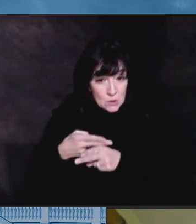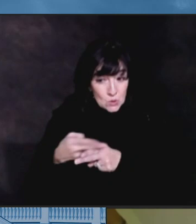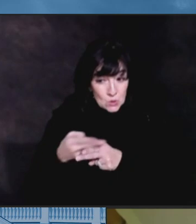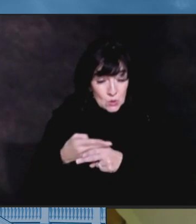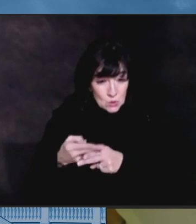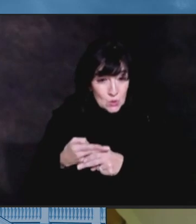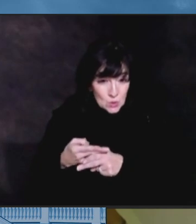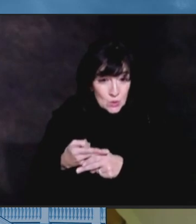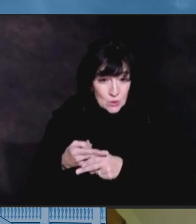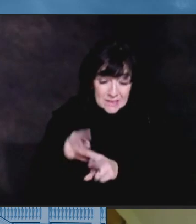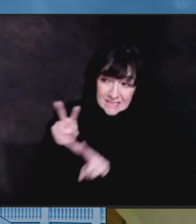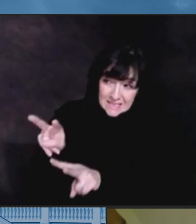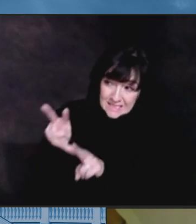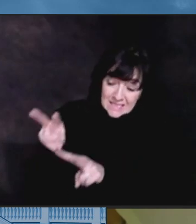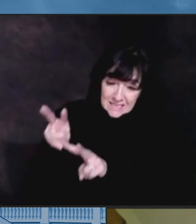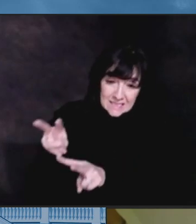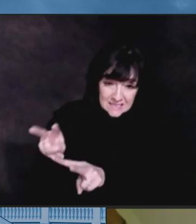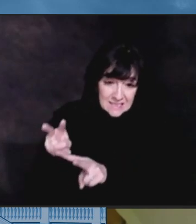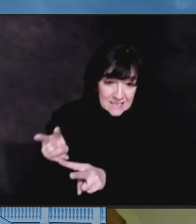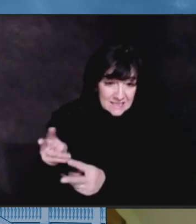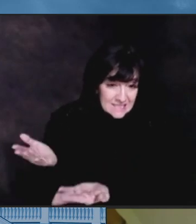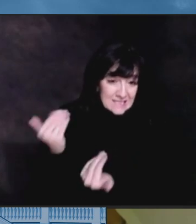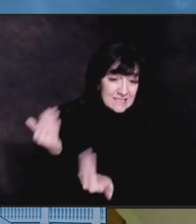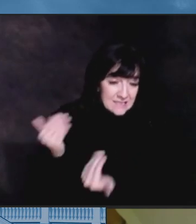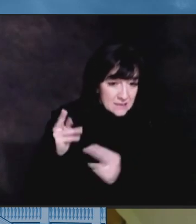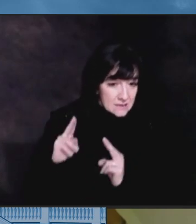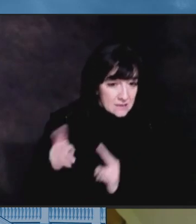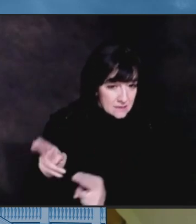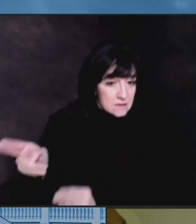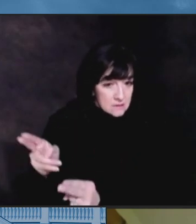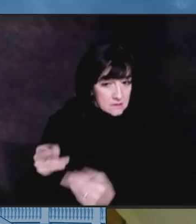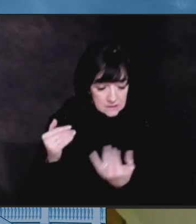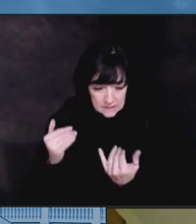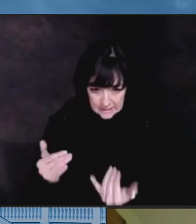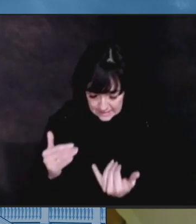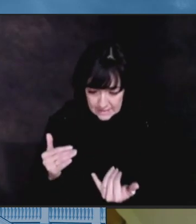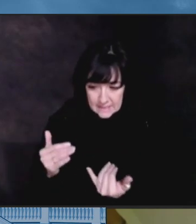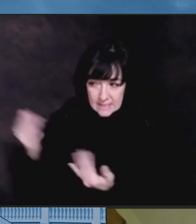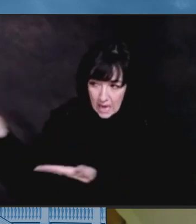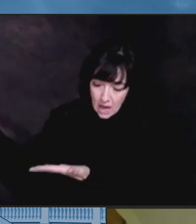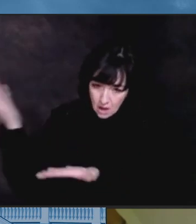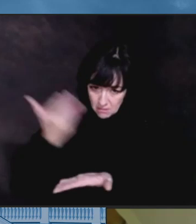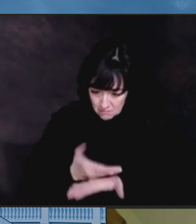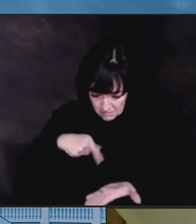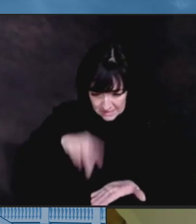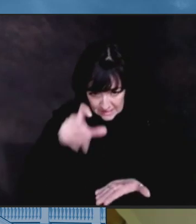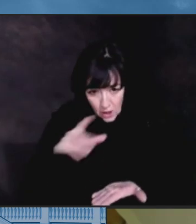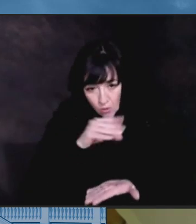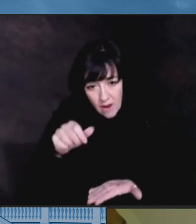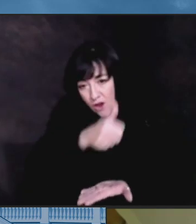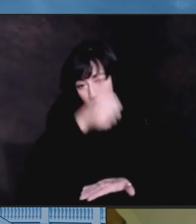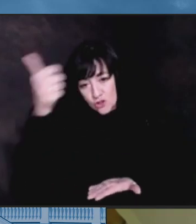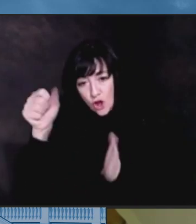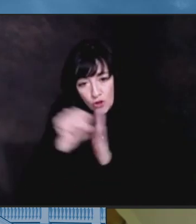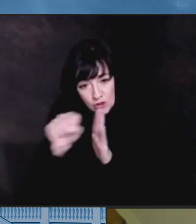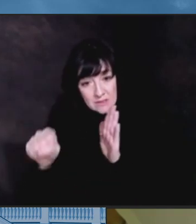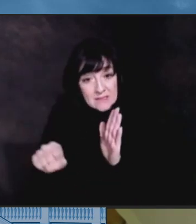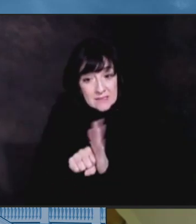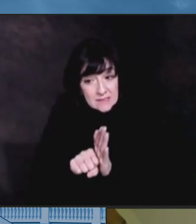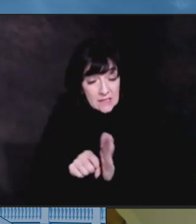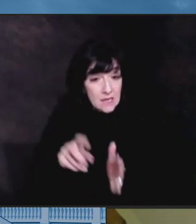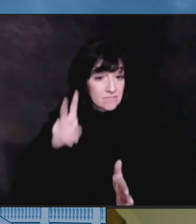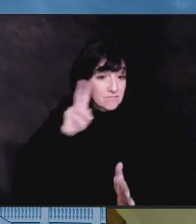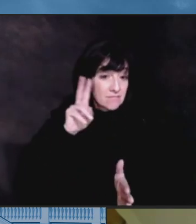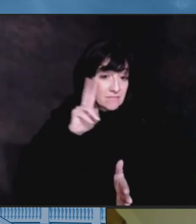vaccines coming and being distributed to Delaware and states across the nation in the next several weeks. And we'll get thousands of those doses, I